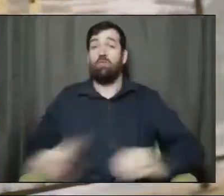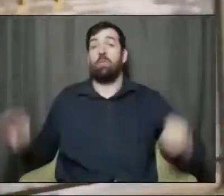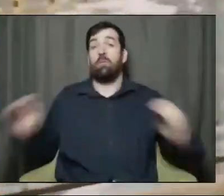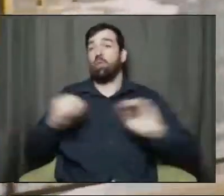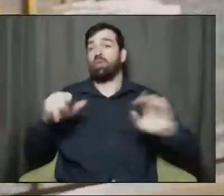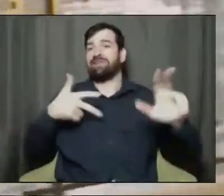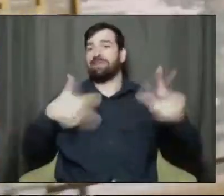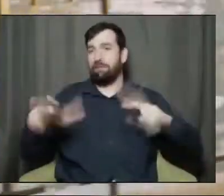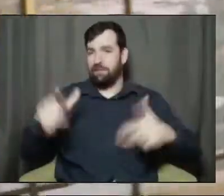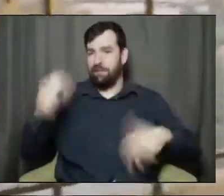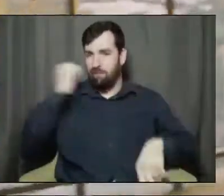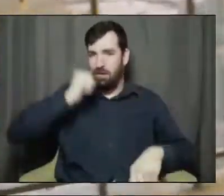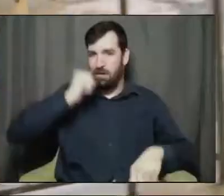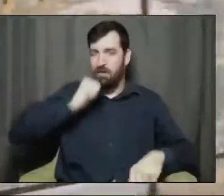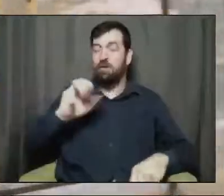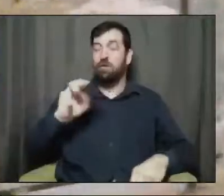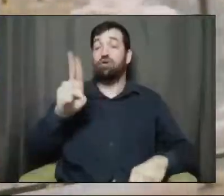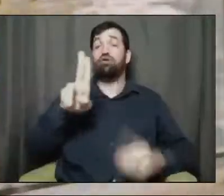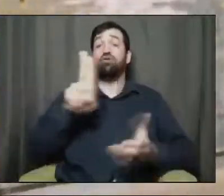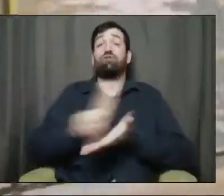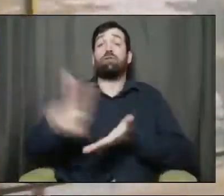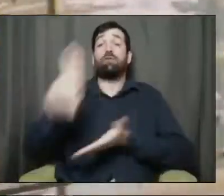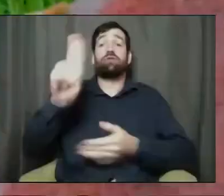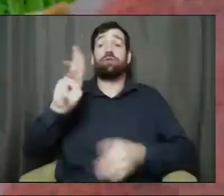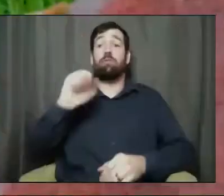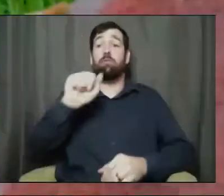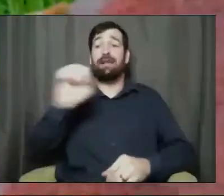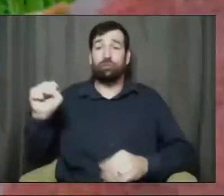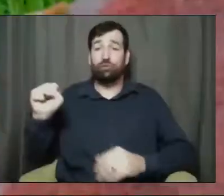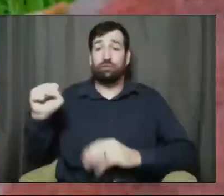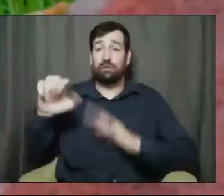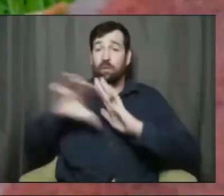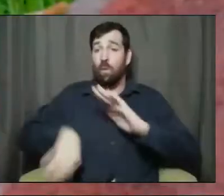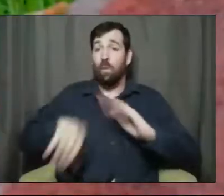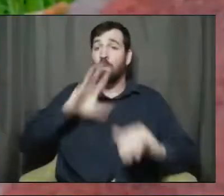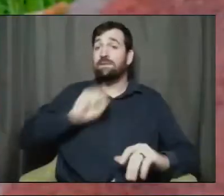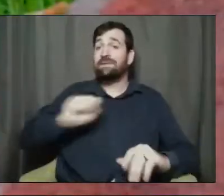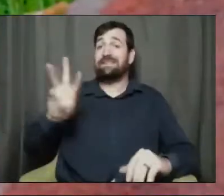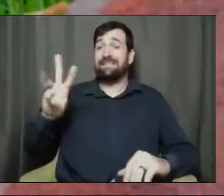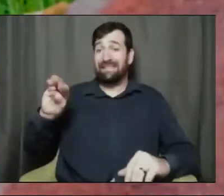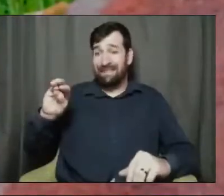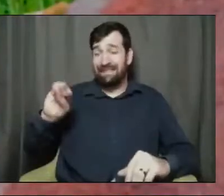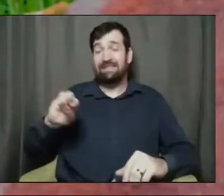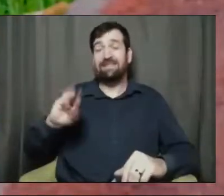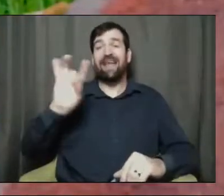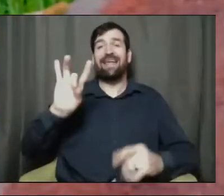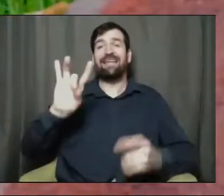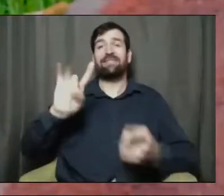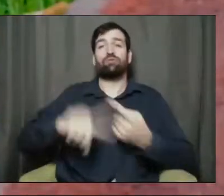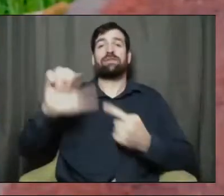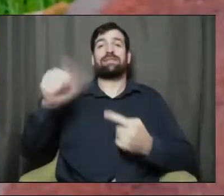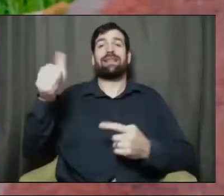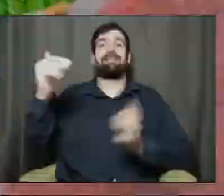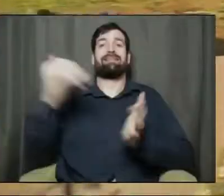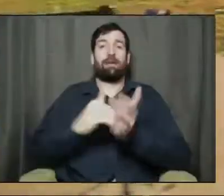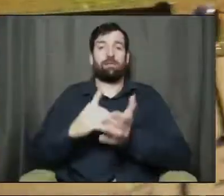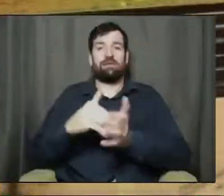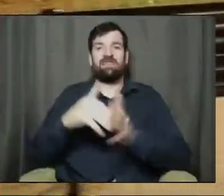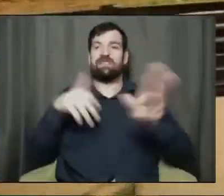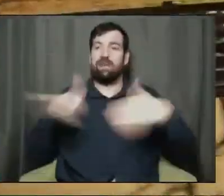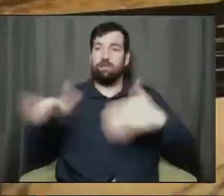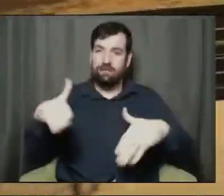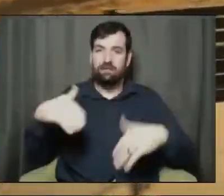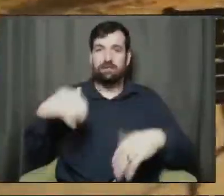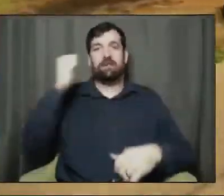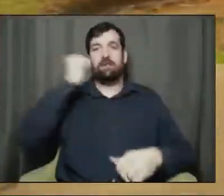at the University of Massachusetts say those under 60 need to complete 8,000 to 10,000 steps a day. That's not always easy, while those